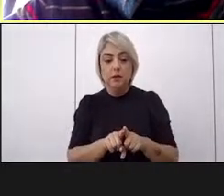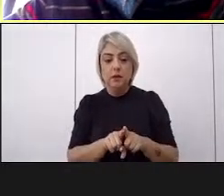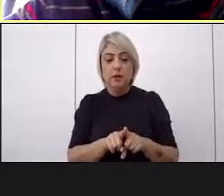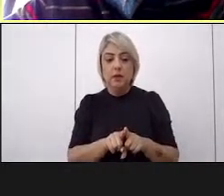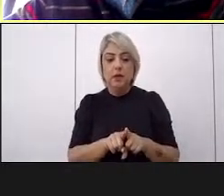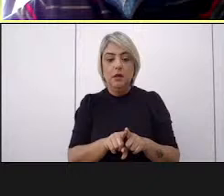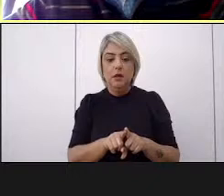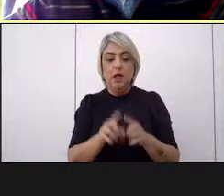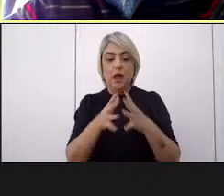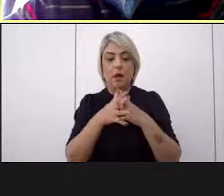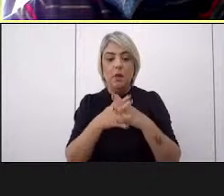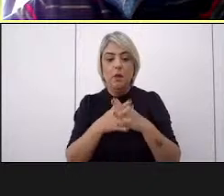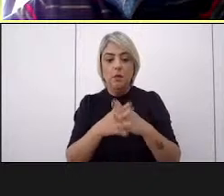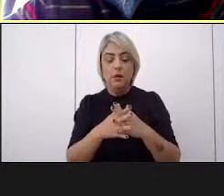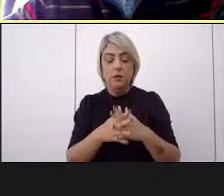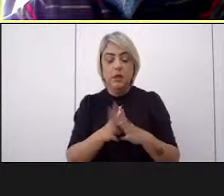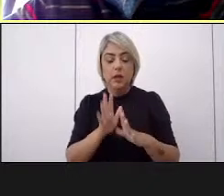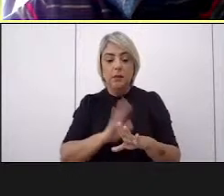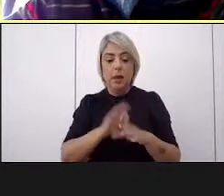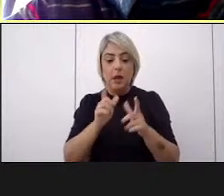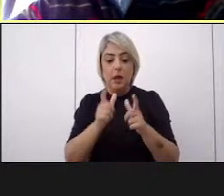democratization, and its